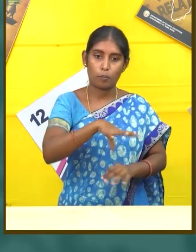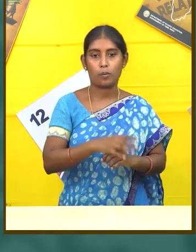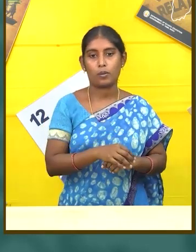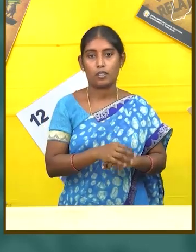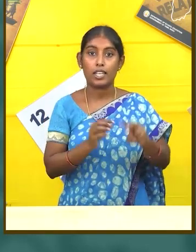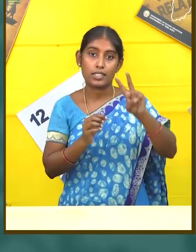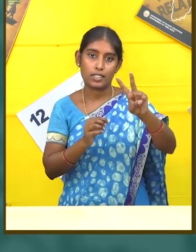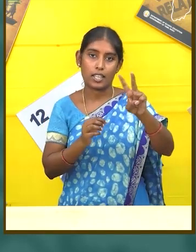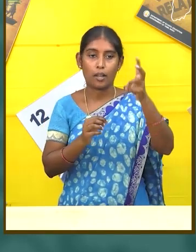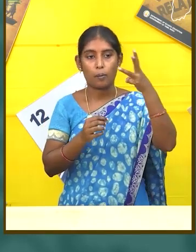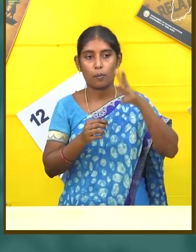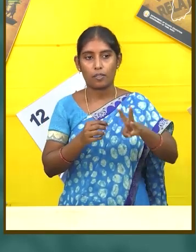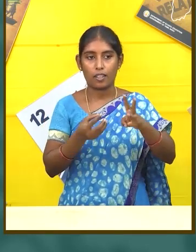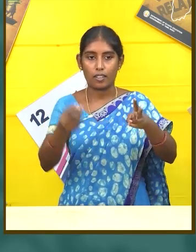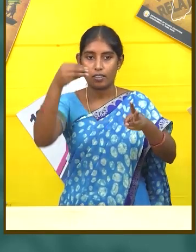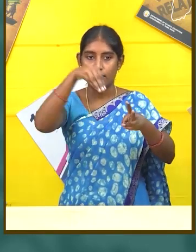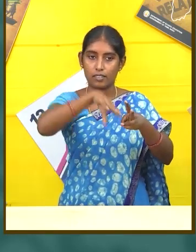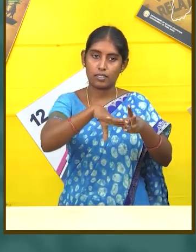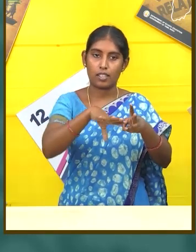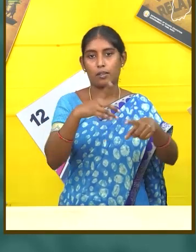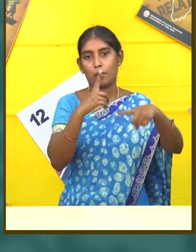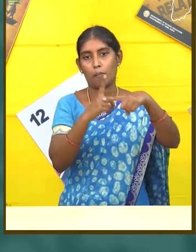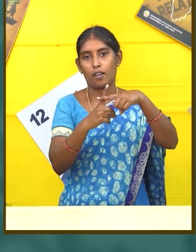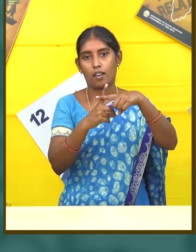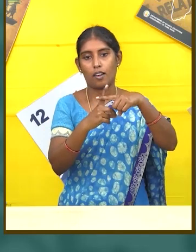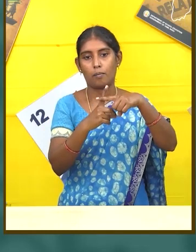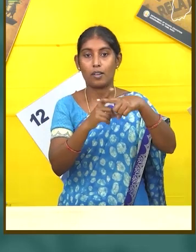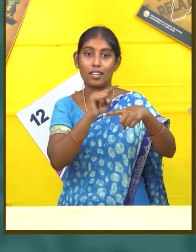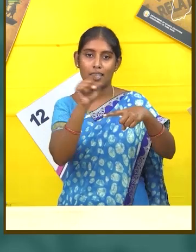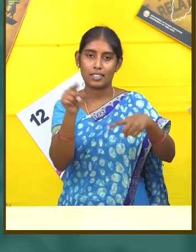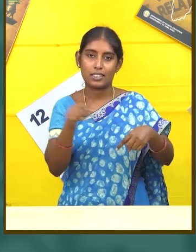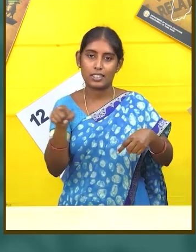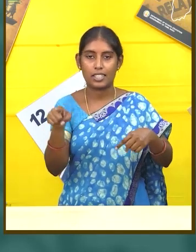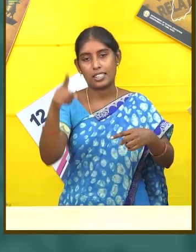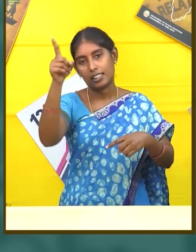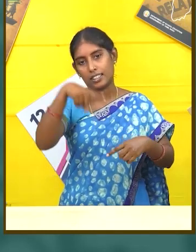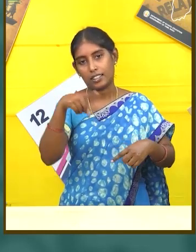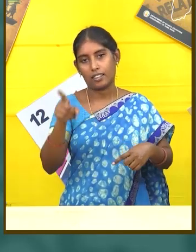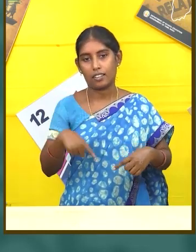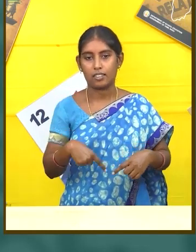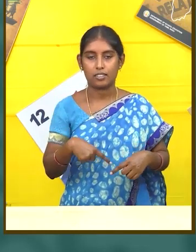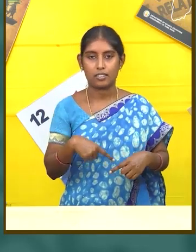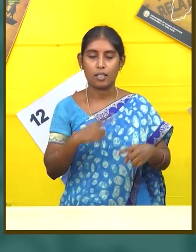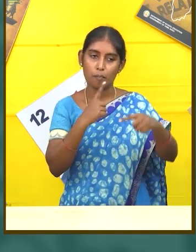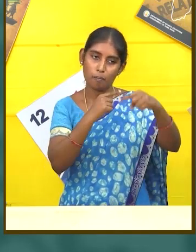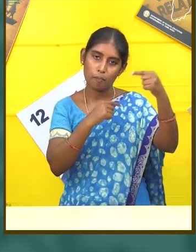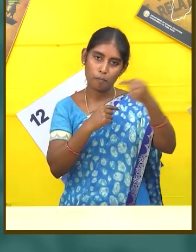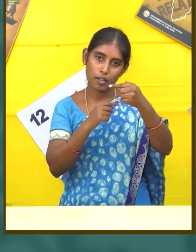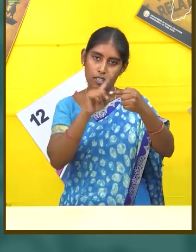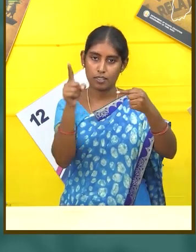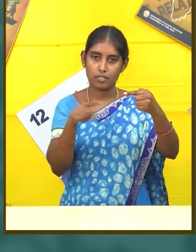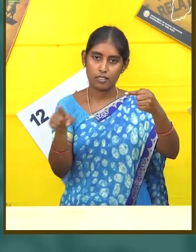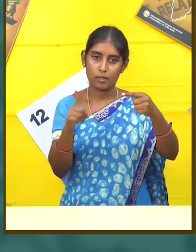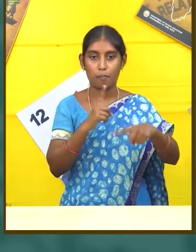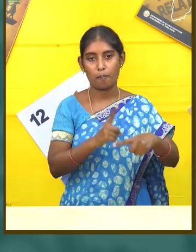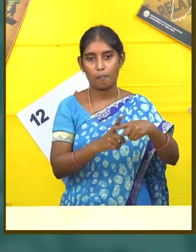third equation should be added. By adding, what would happen? Z is cancelled. See that minus z